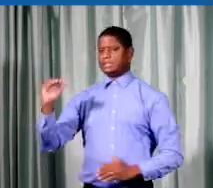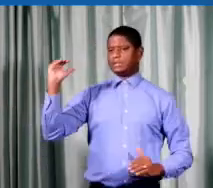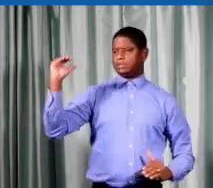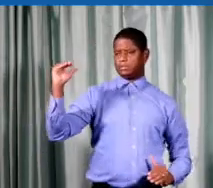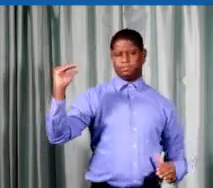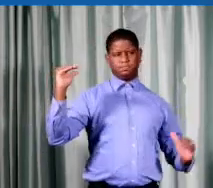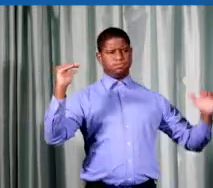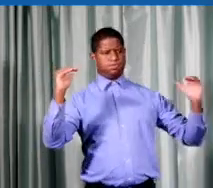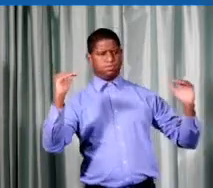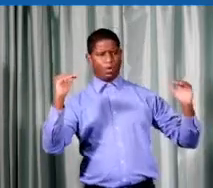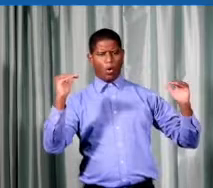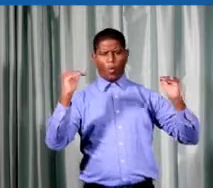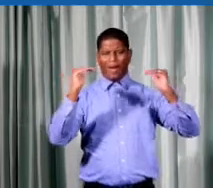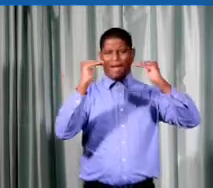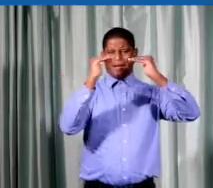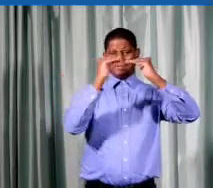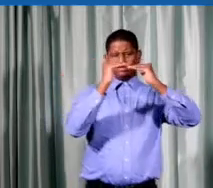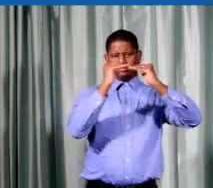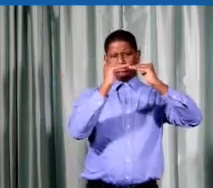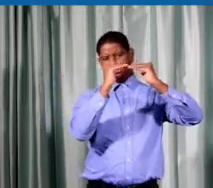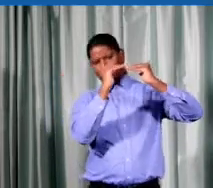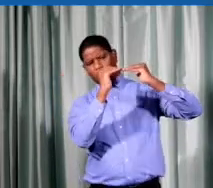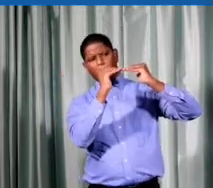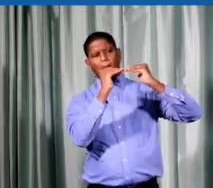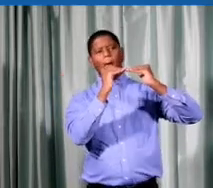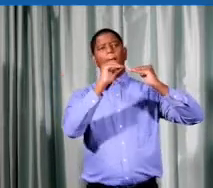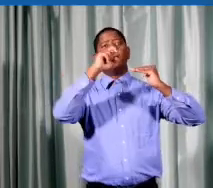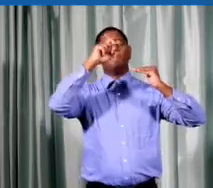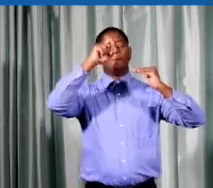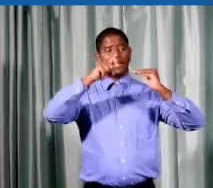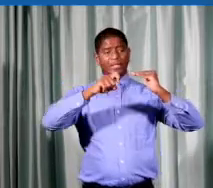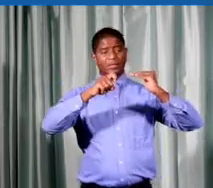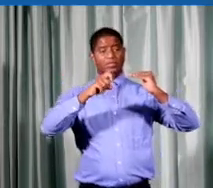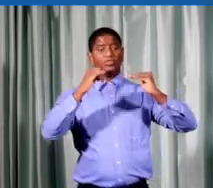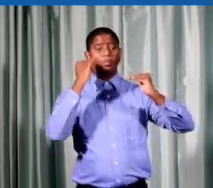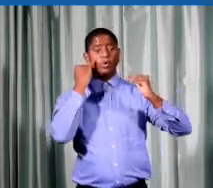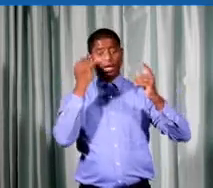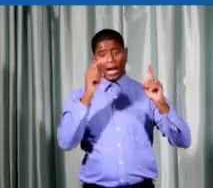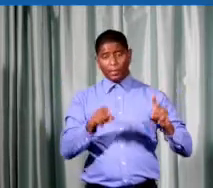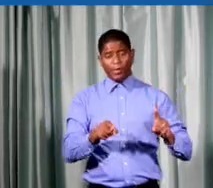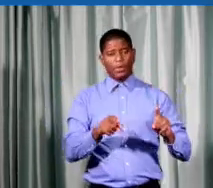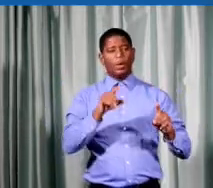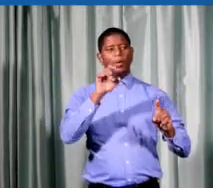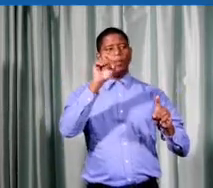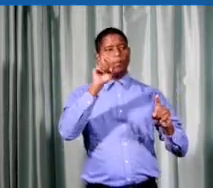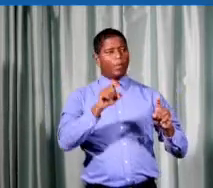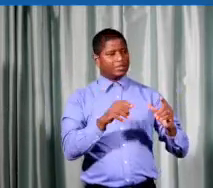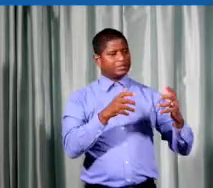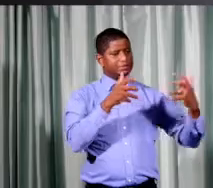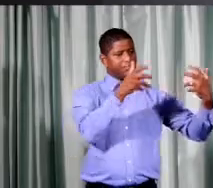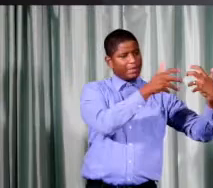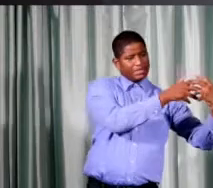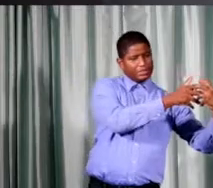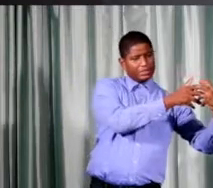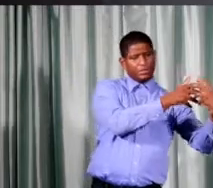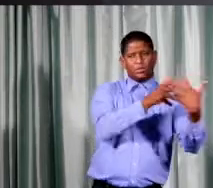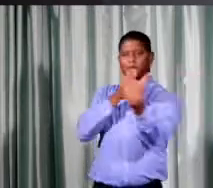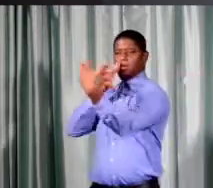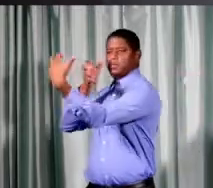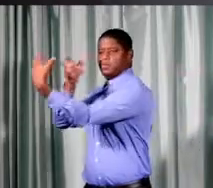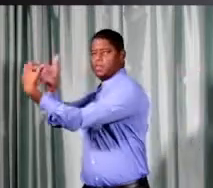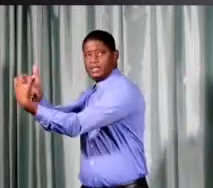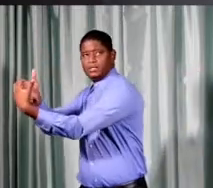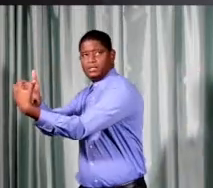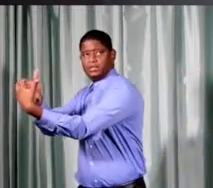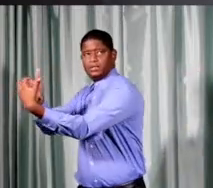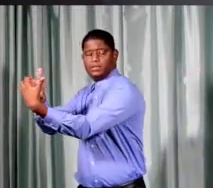Think of the equation. If something only affects one side, it will go out of balance. For A to equal